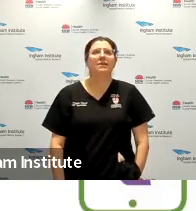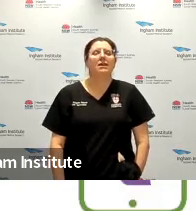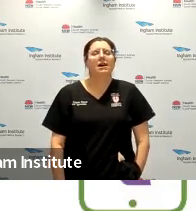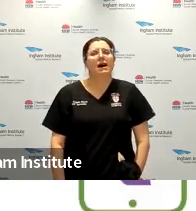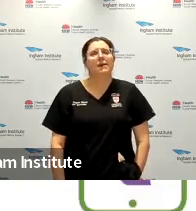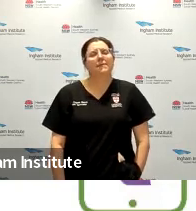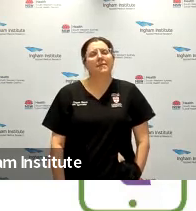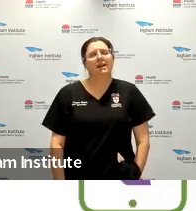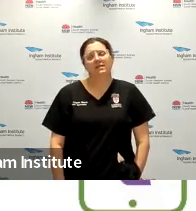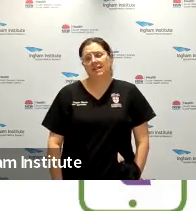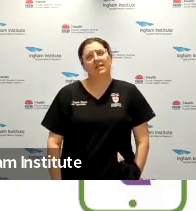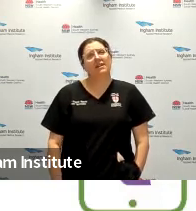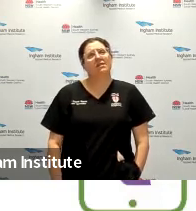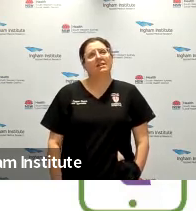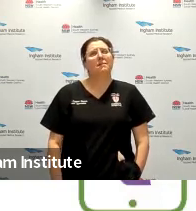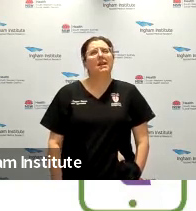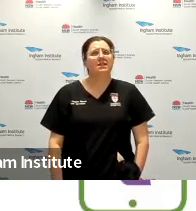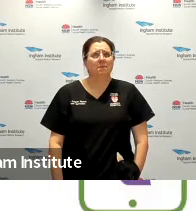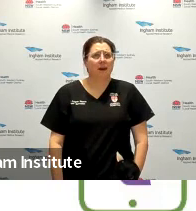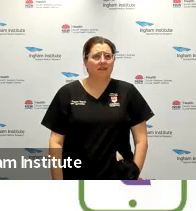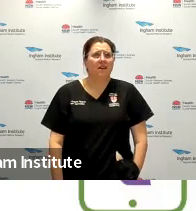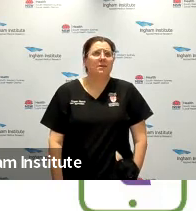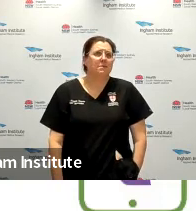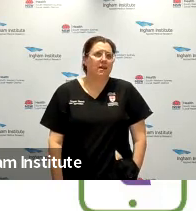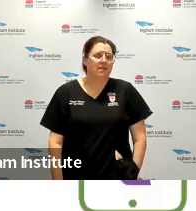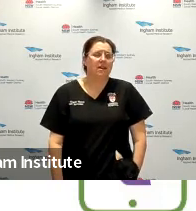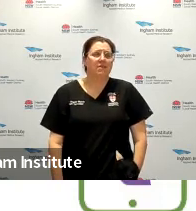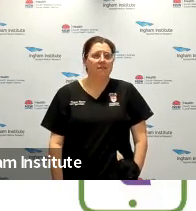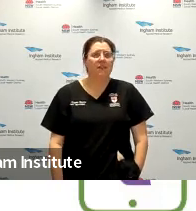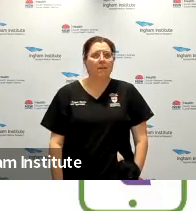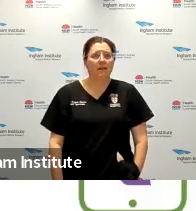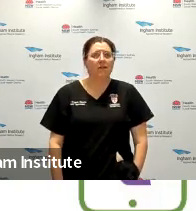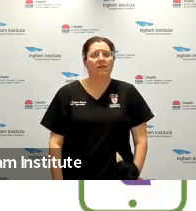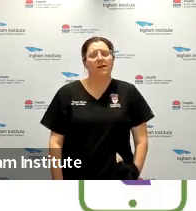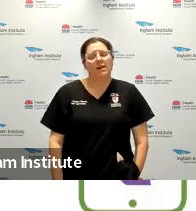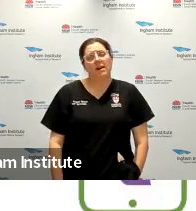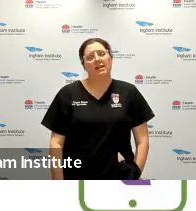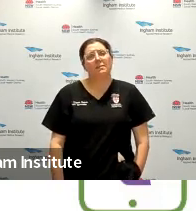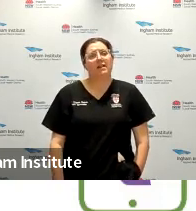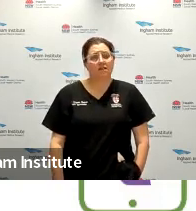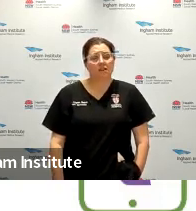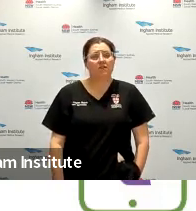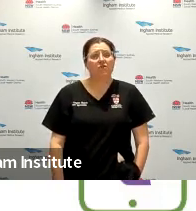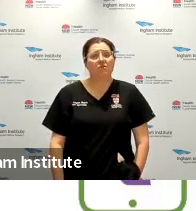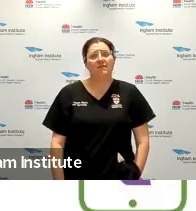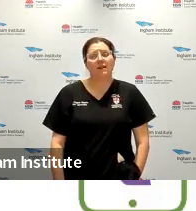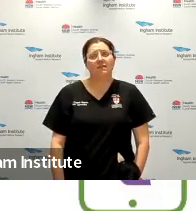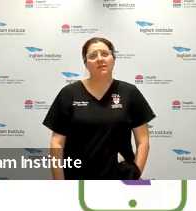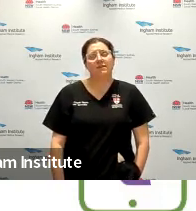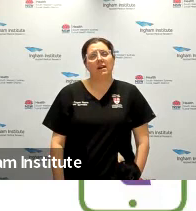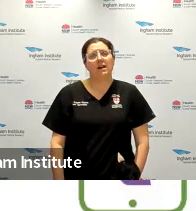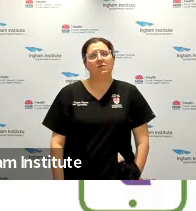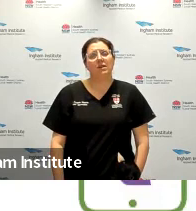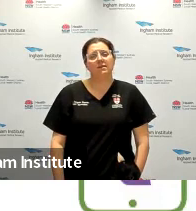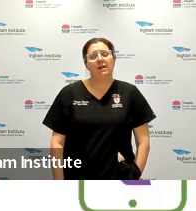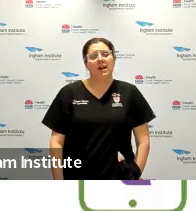system. As I said, the areas are many. It's about them, it's about their and their family health, it's about their psychosocial risk